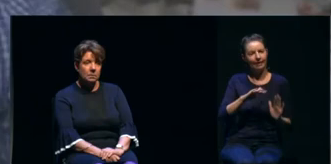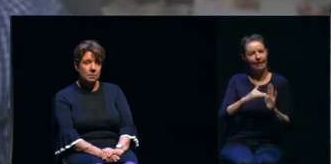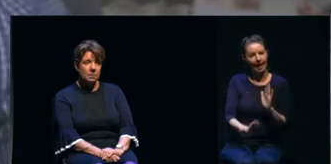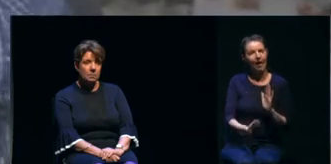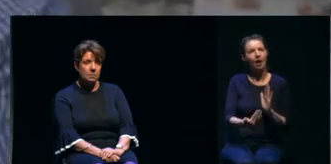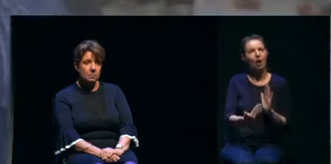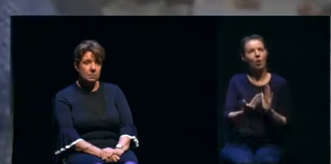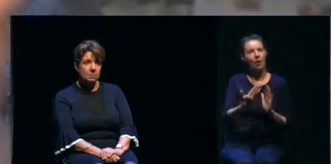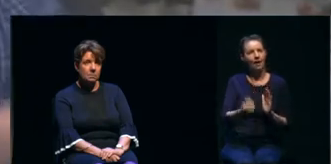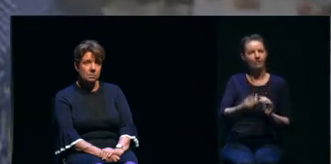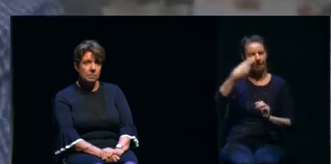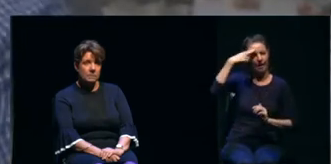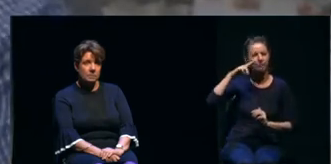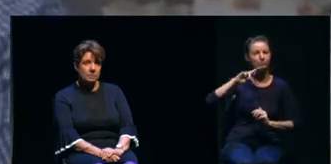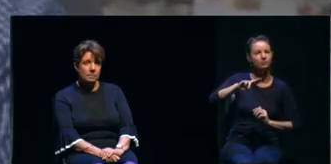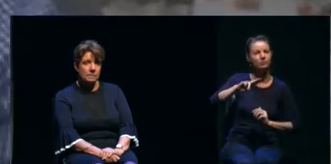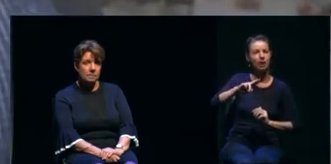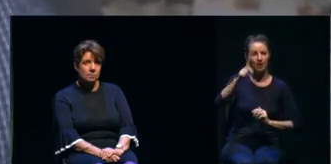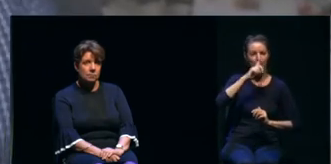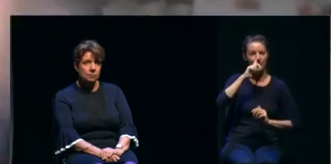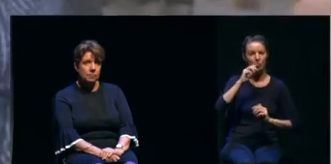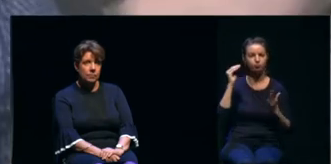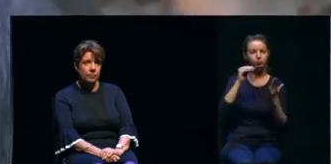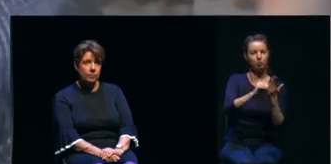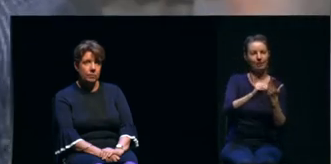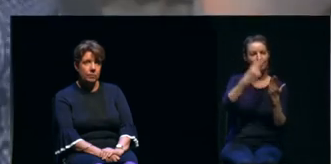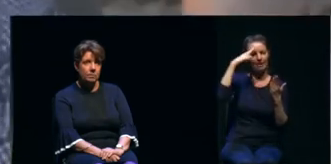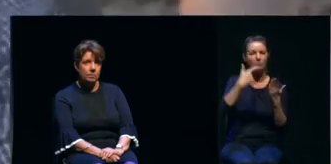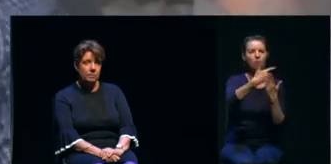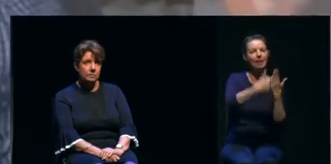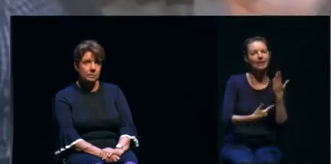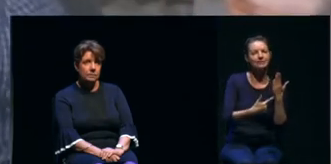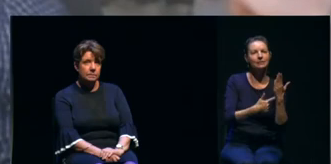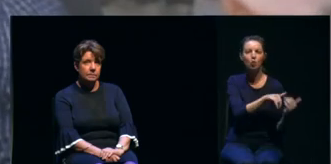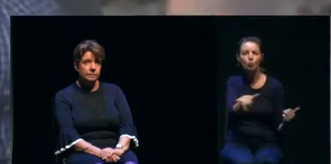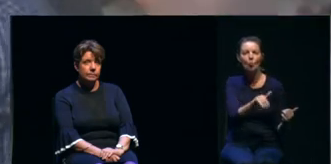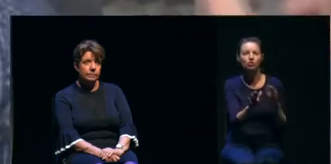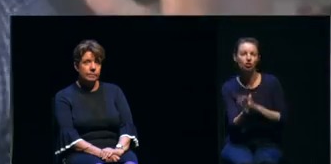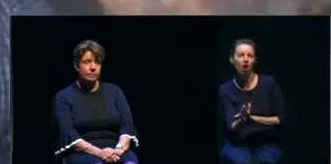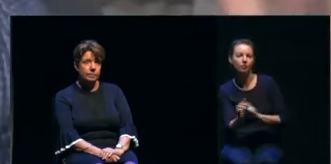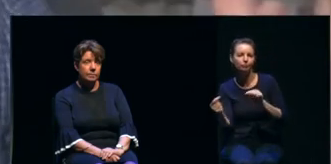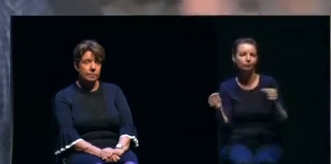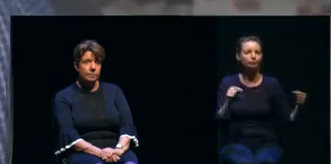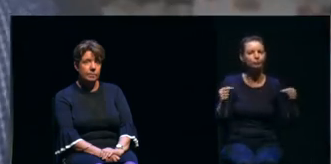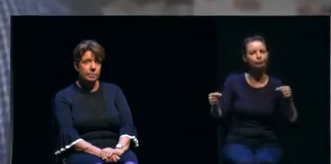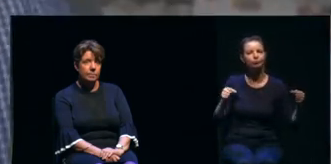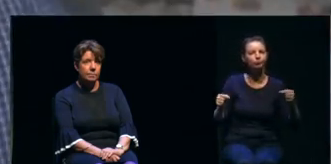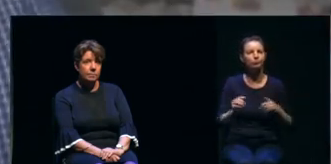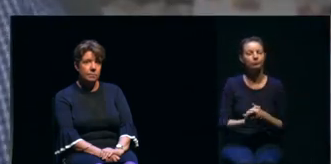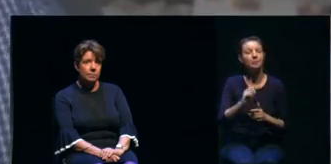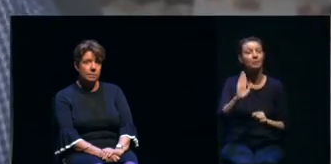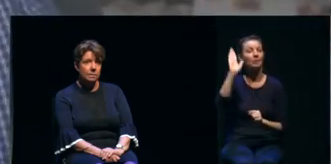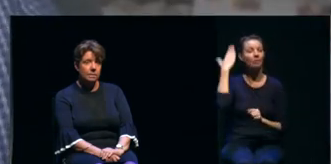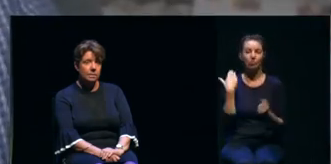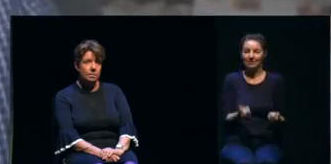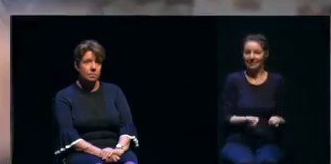now. Like, kind of, you are putting your name on a list. Like, who do you believe? Whose side are you on? And previously, before, we didn't have